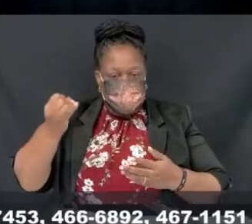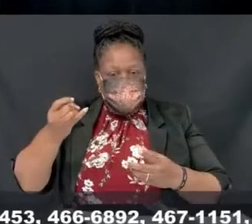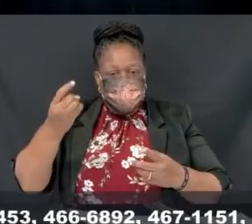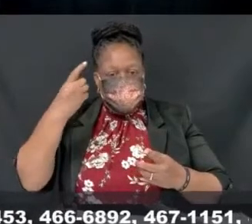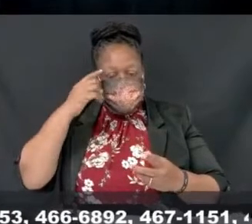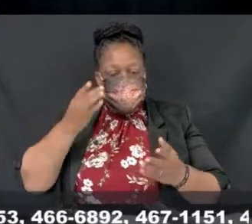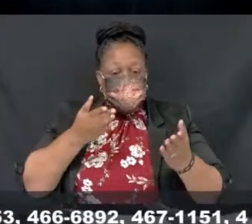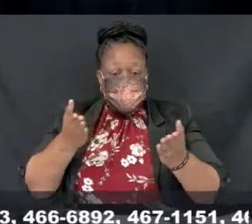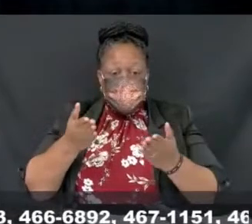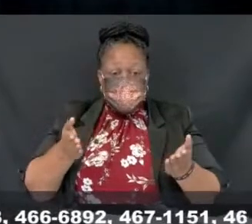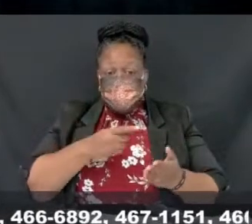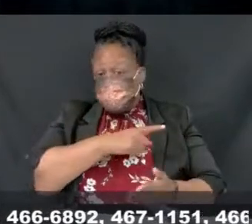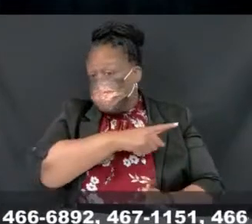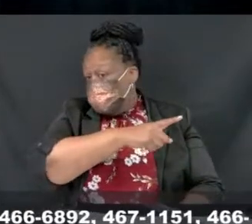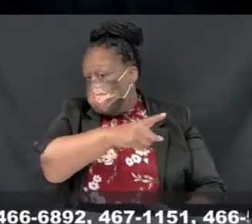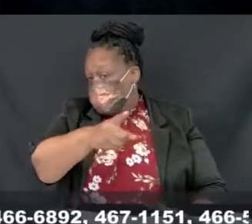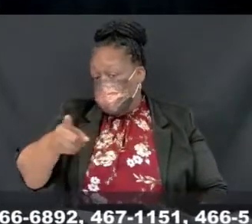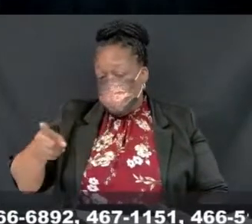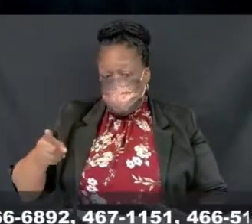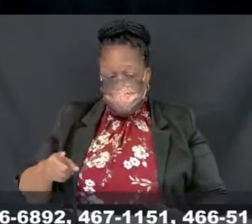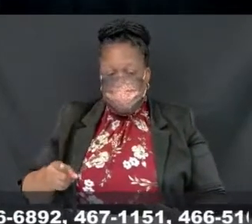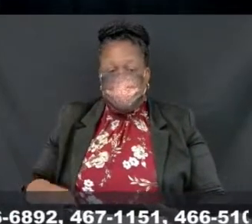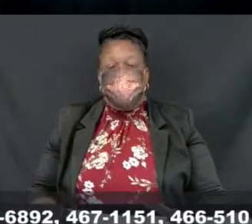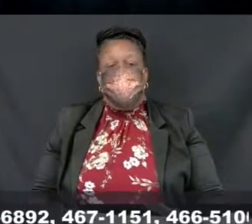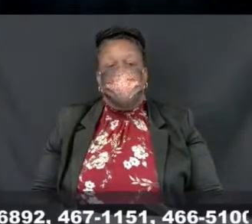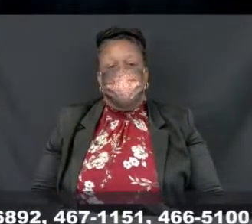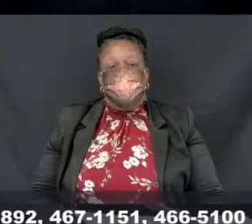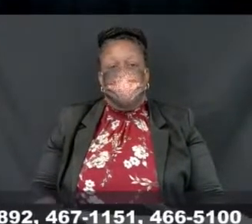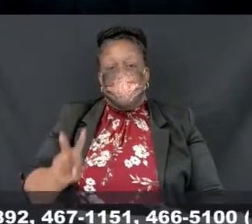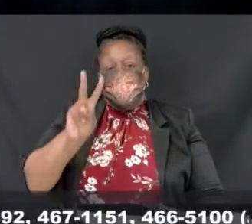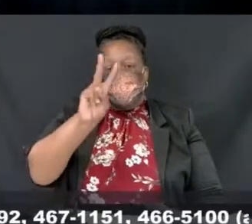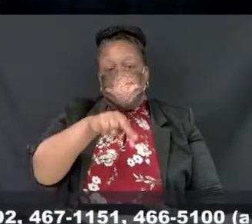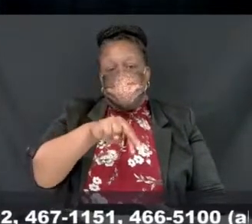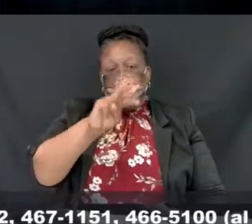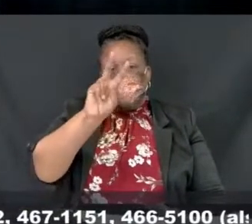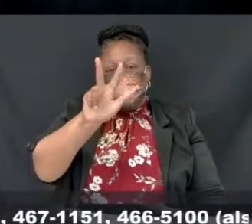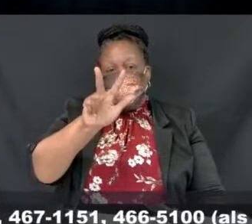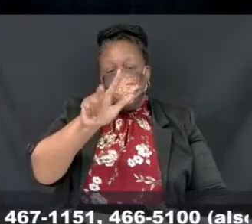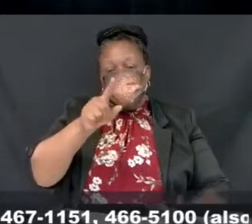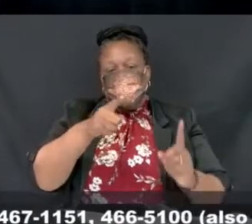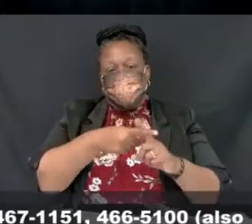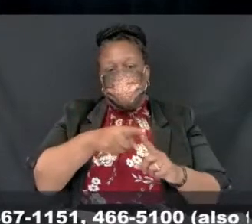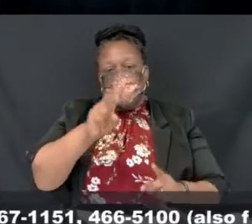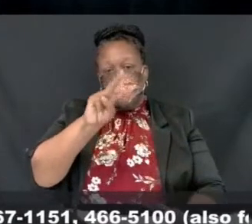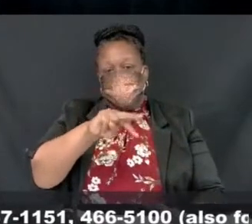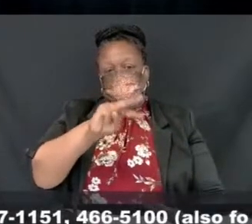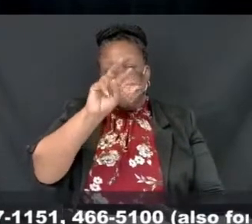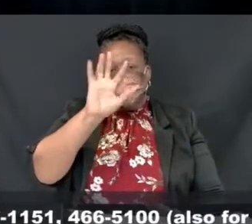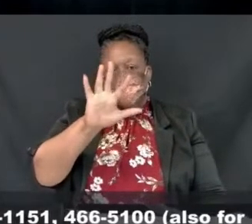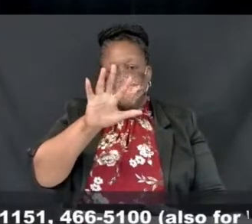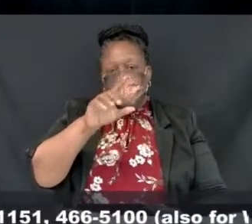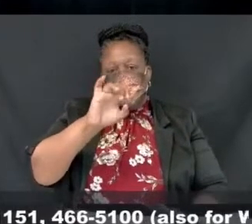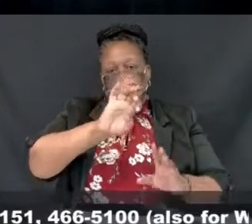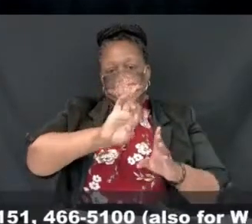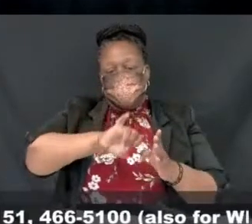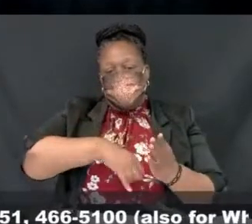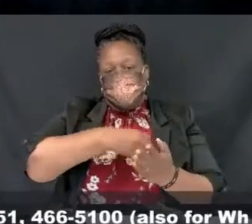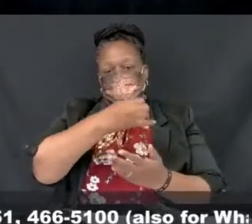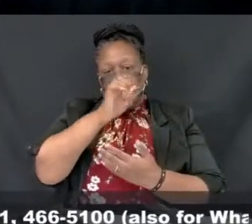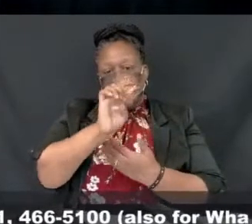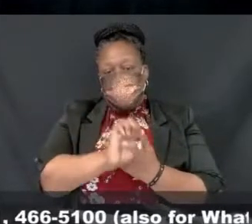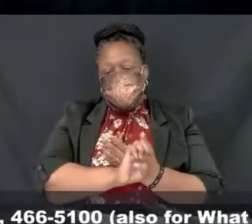well. So the music festival is going to be hosted from the 23rd to the 25th of June, 2022, with over